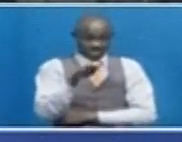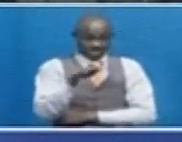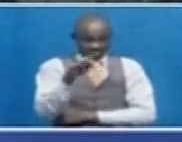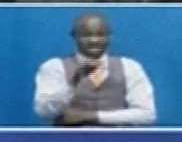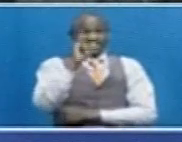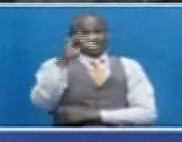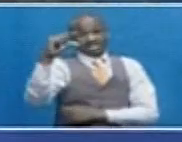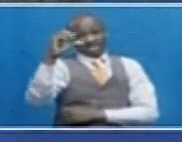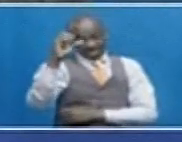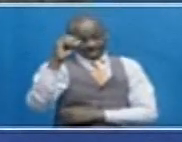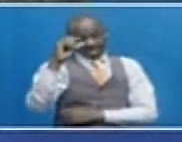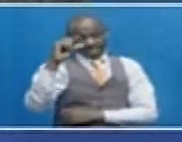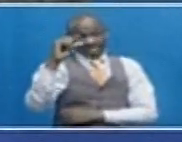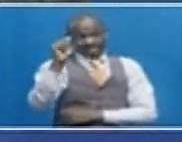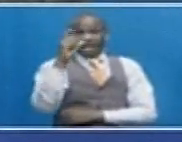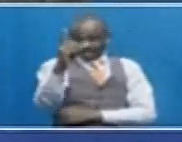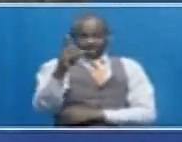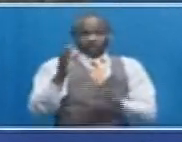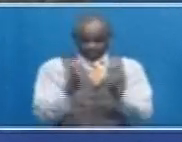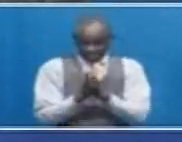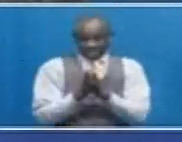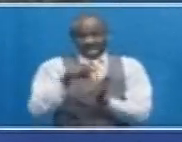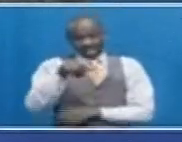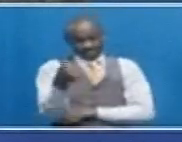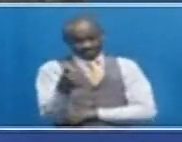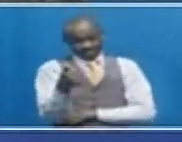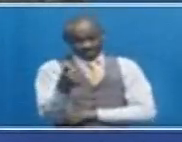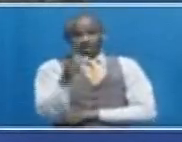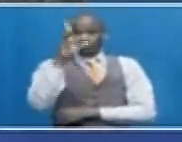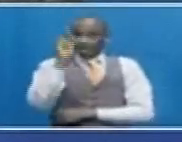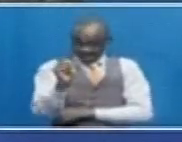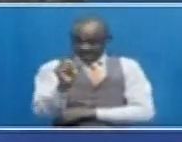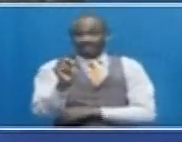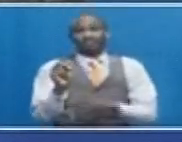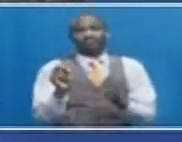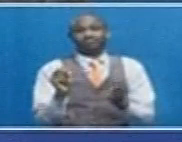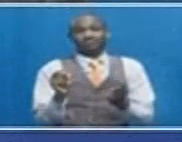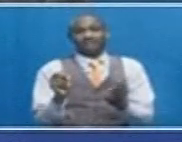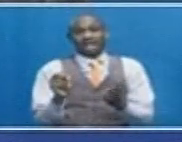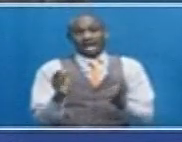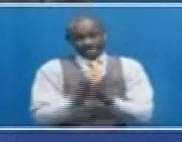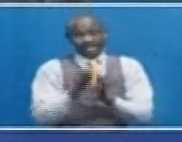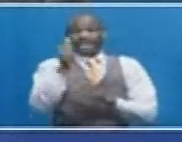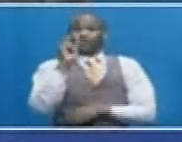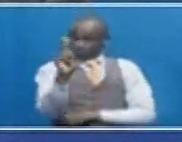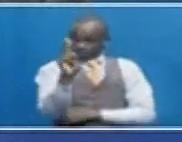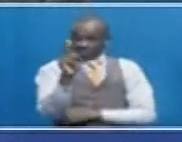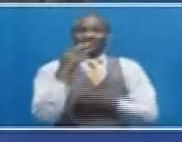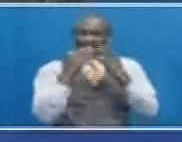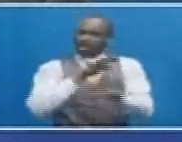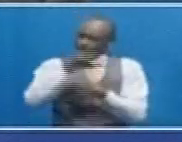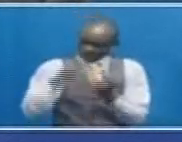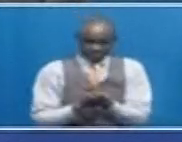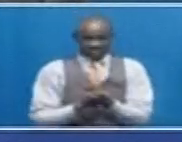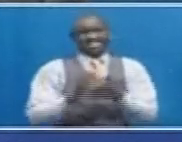the IGAD Plus, the TRICA, the United Nations, and the AU.